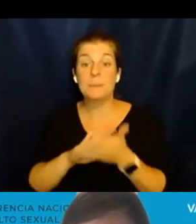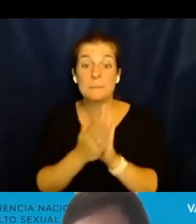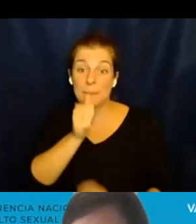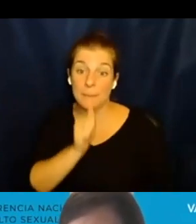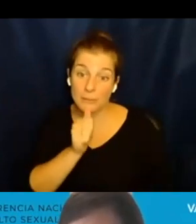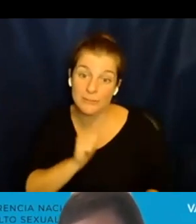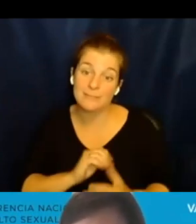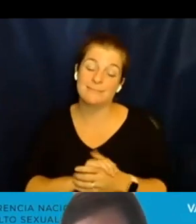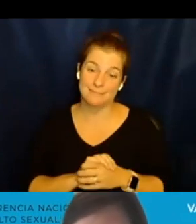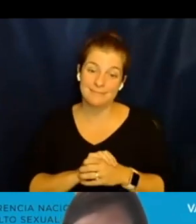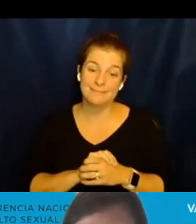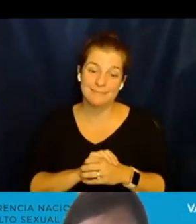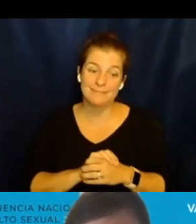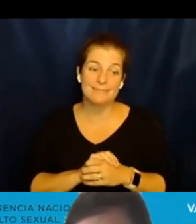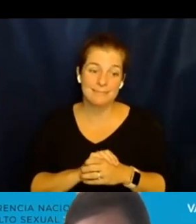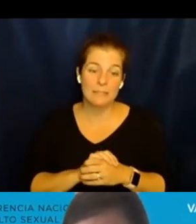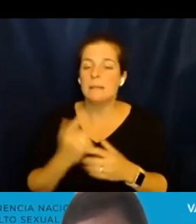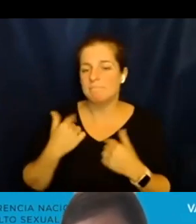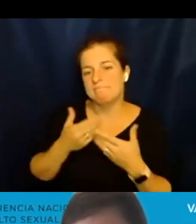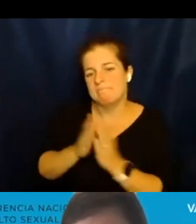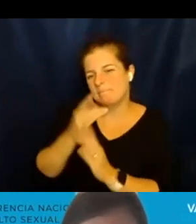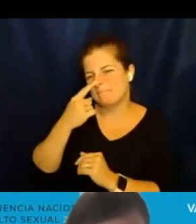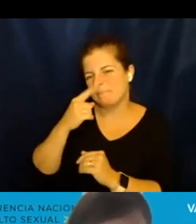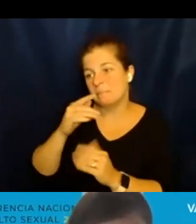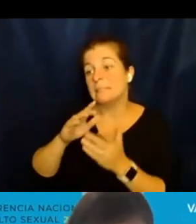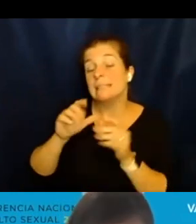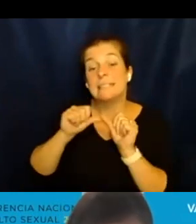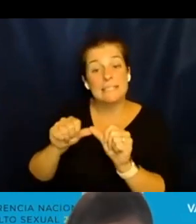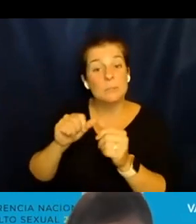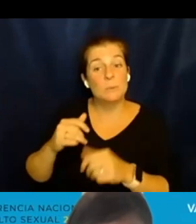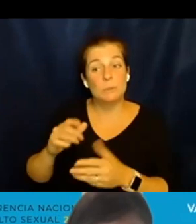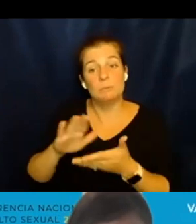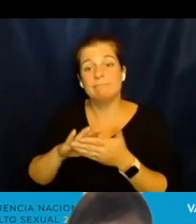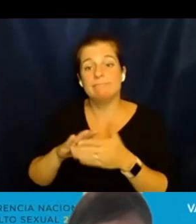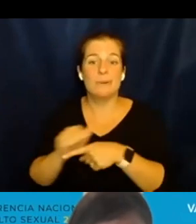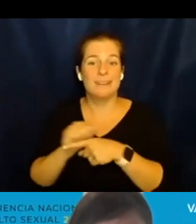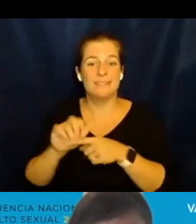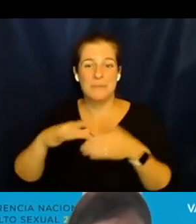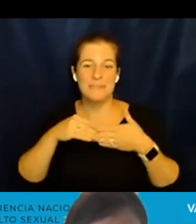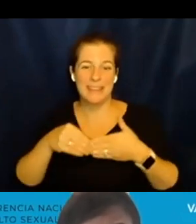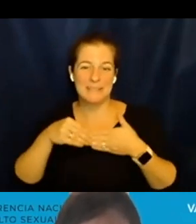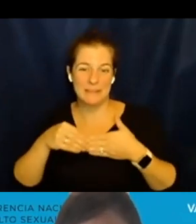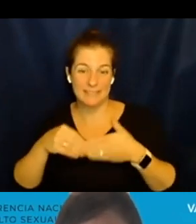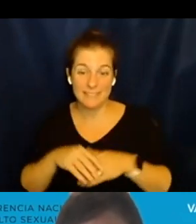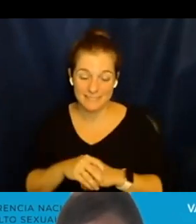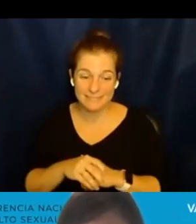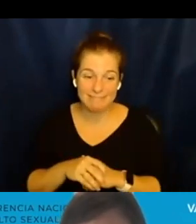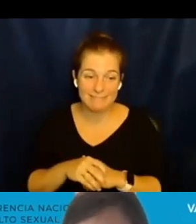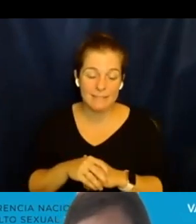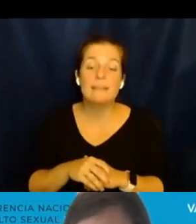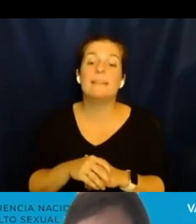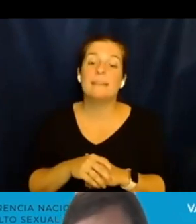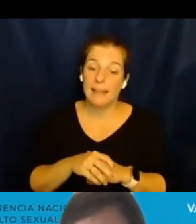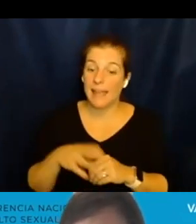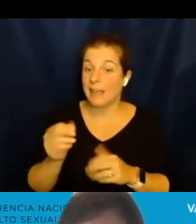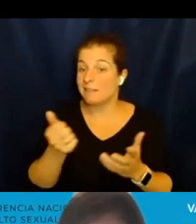We continue, I ask that we continue being flexible and patient in any case that we have any kind of